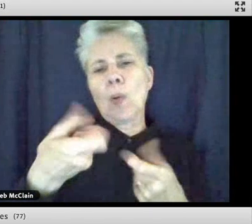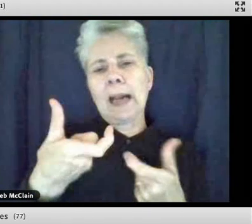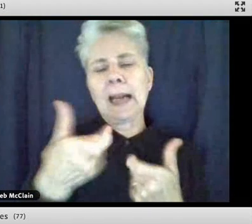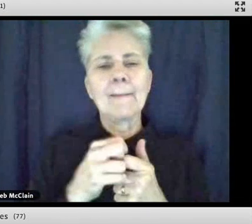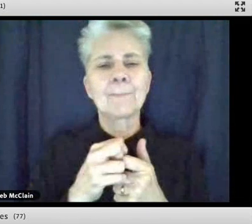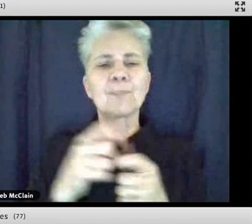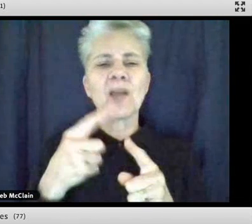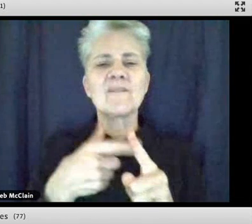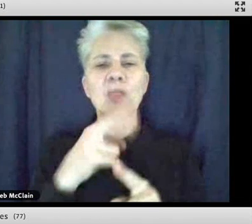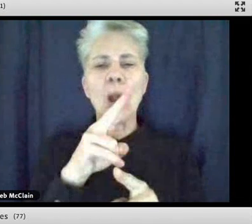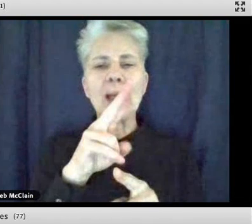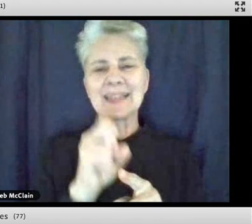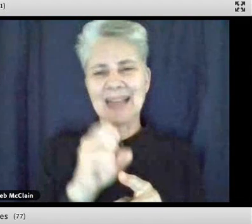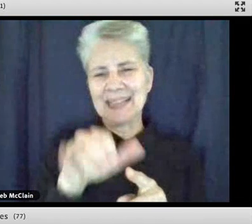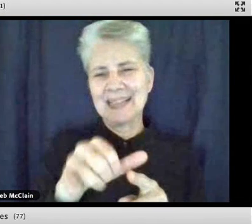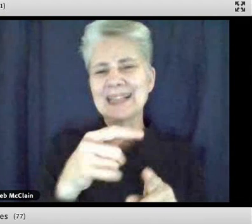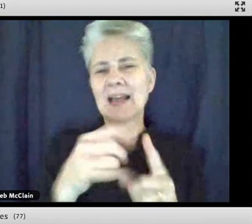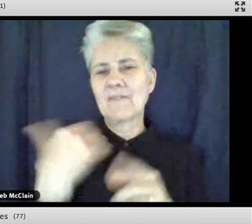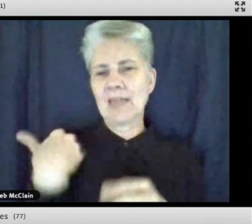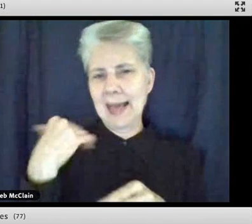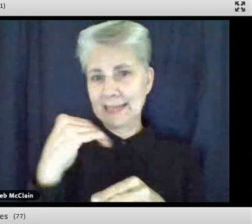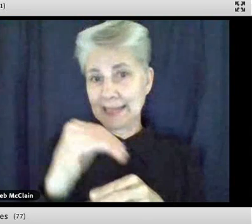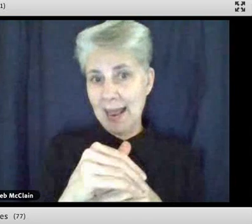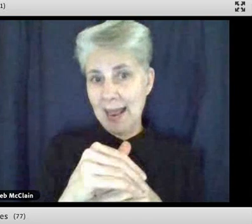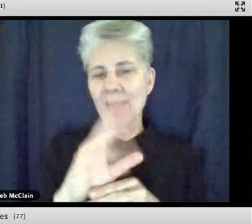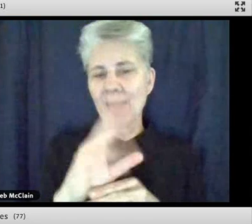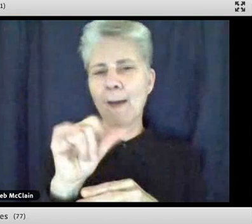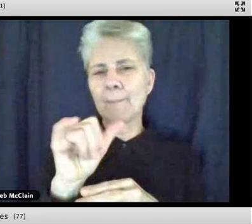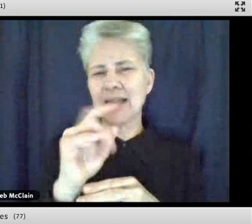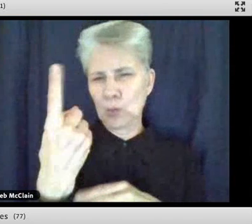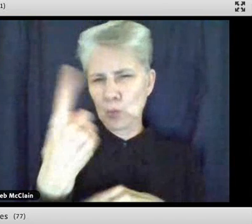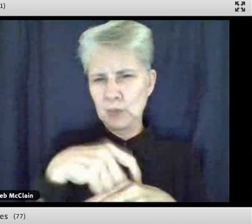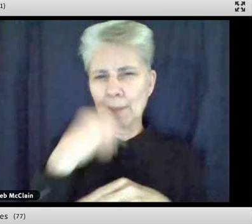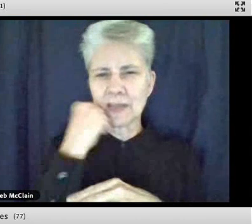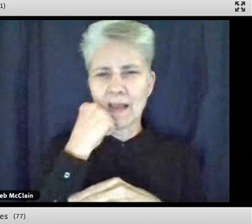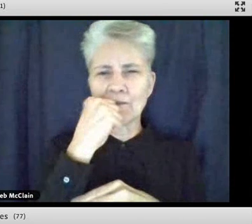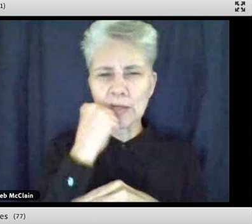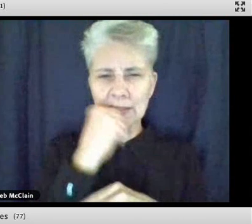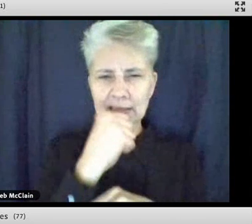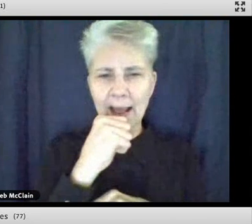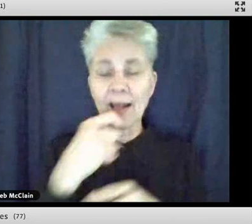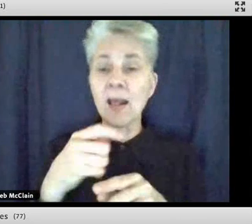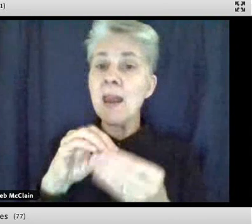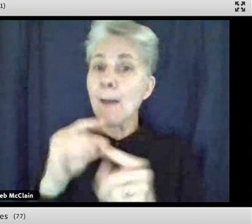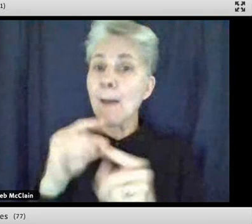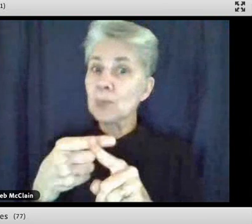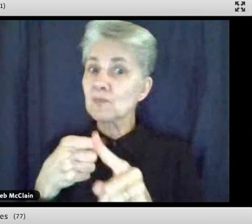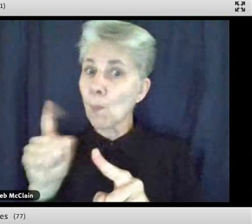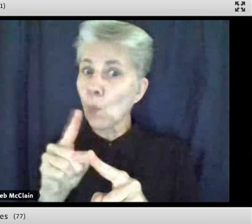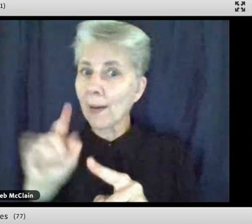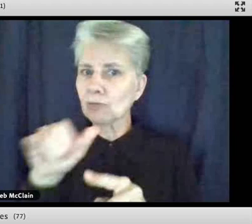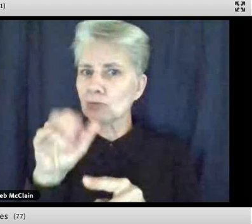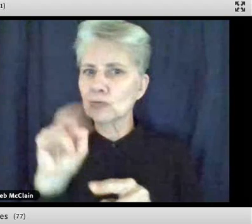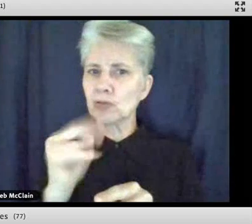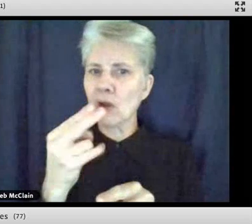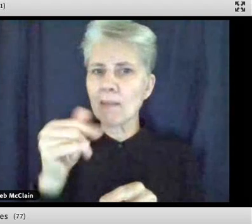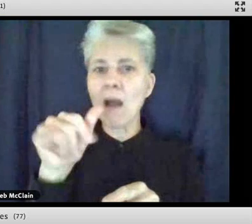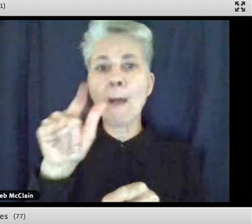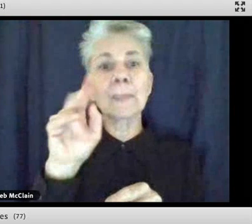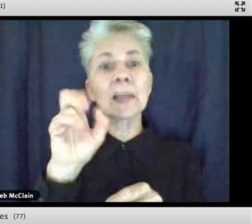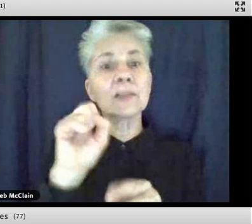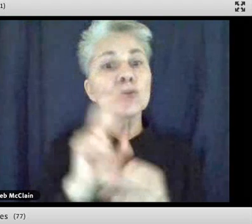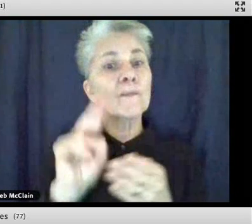This is for the US. This is as of last night, and they update this twice a day. These numbers are for the Johns Hopkins University. It's another site that I